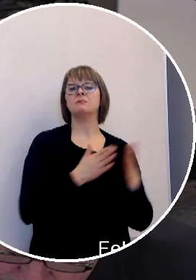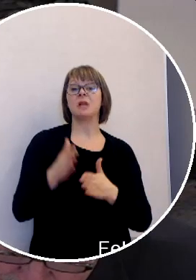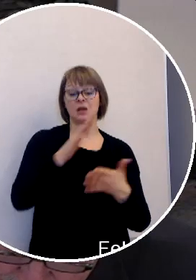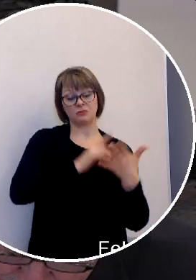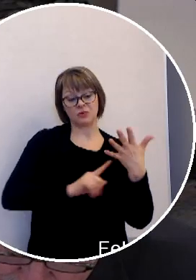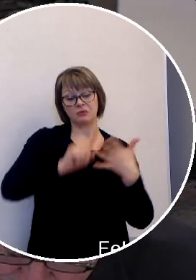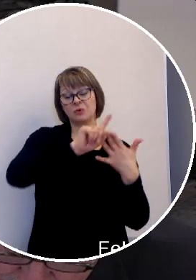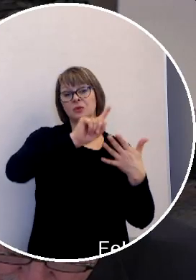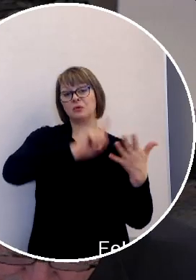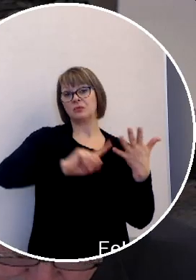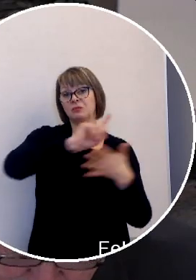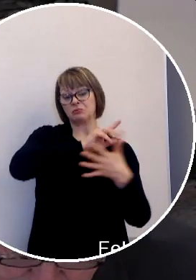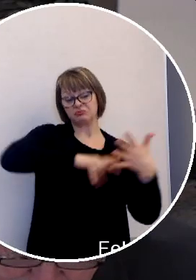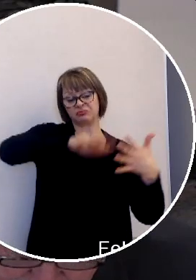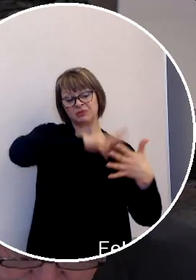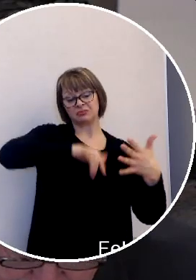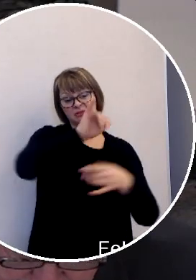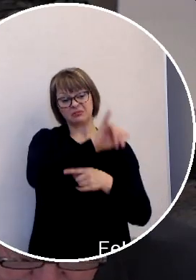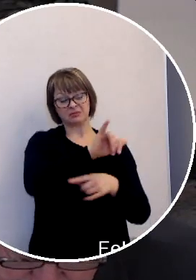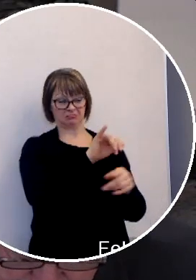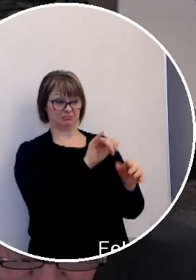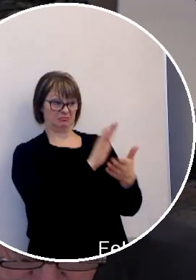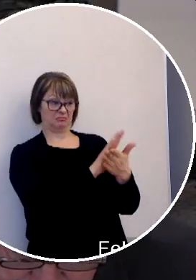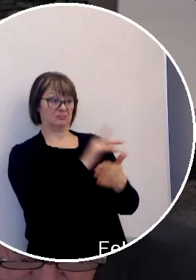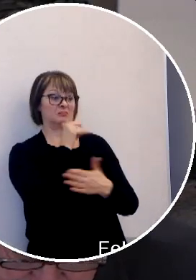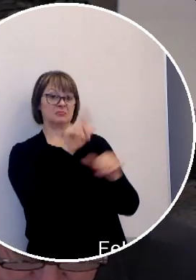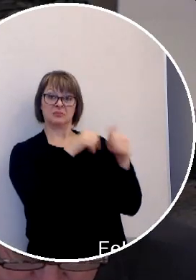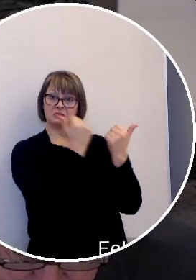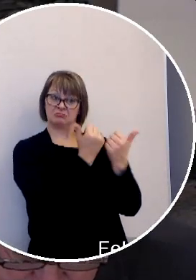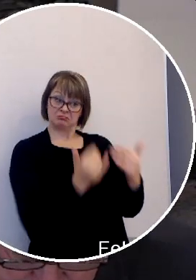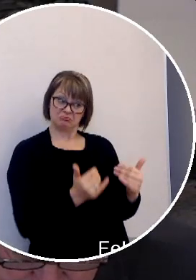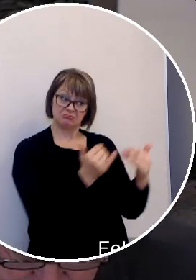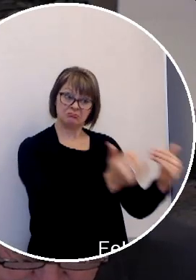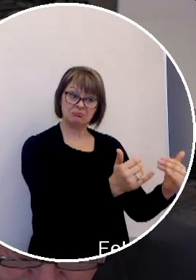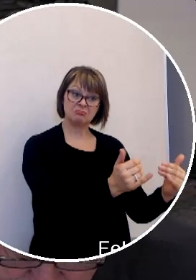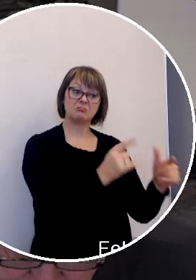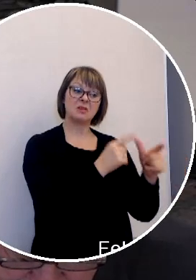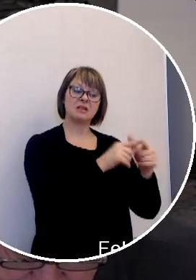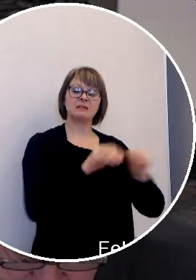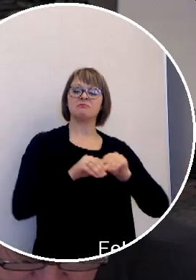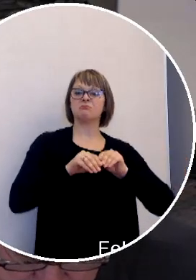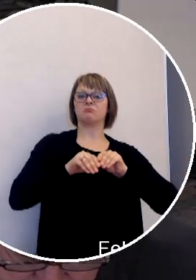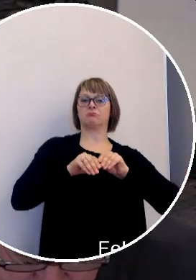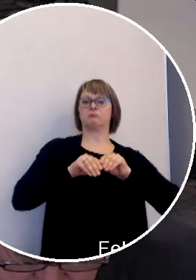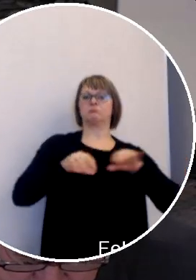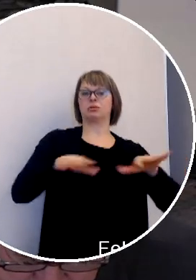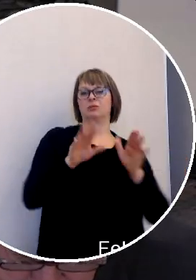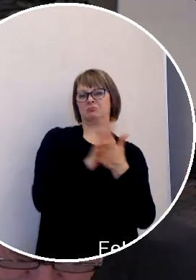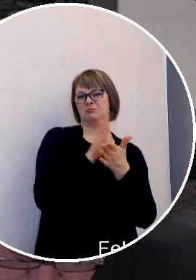review for the School Milk Foundation going forward and send the document to all board members.